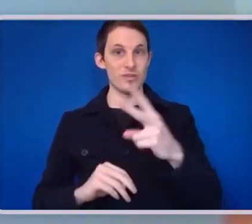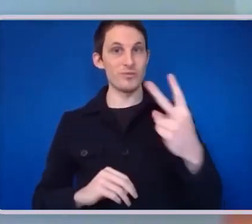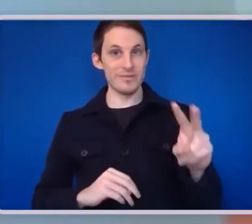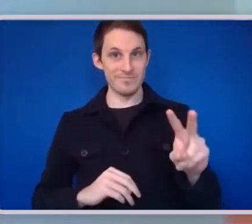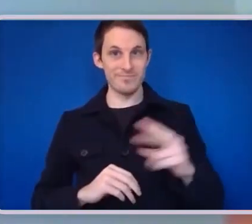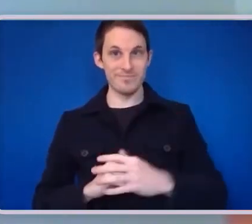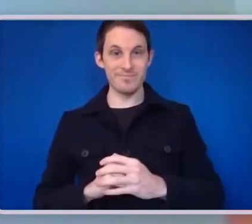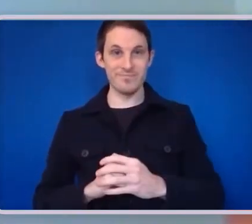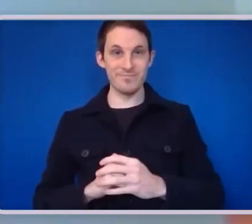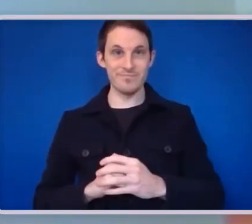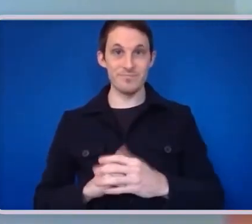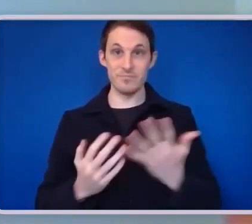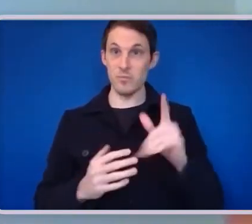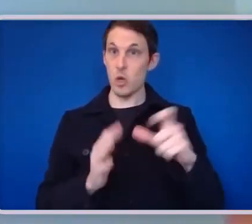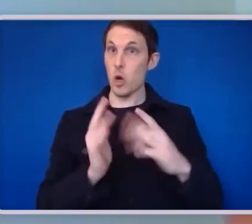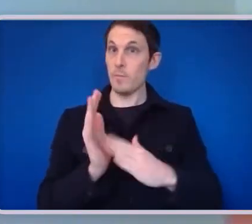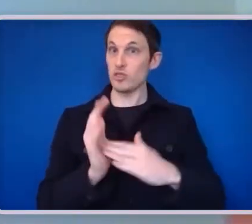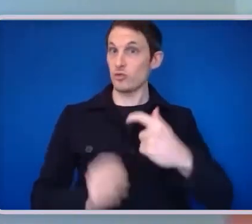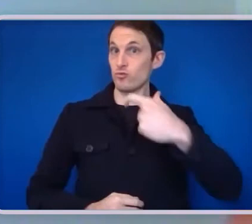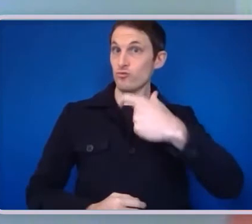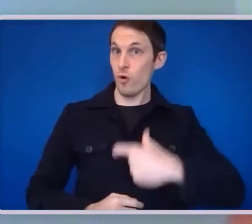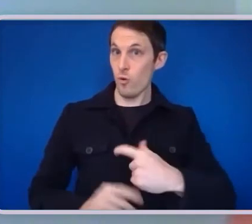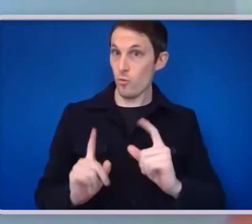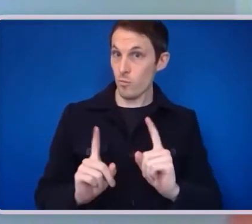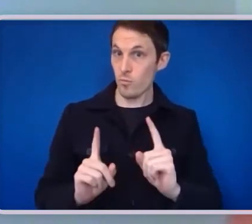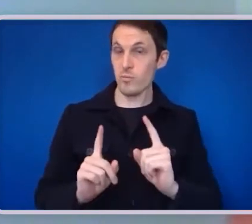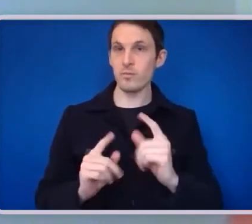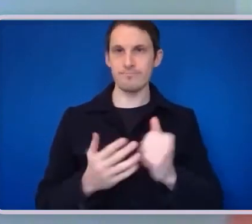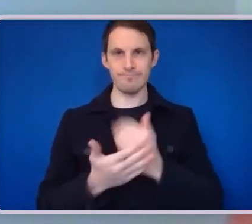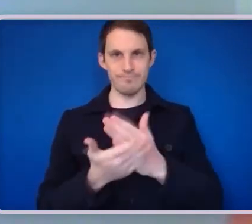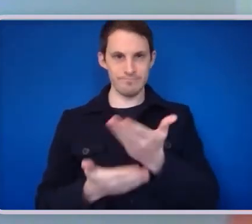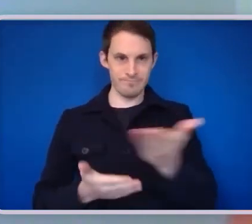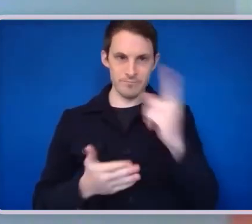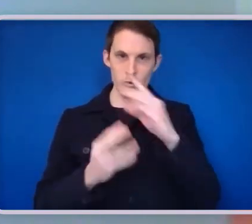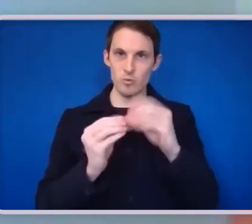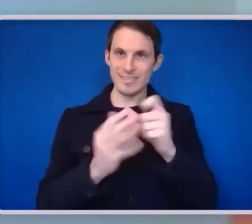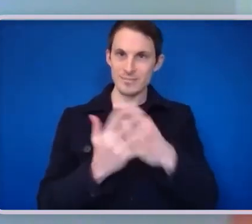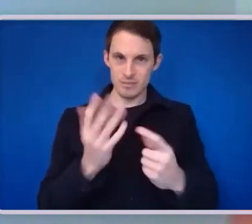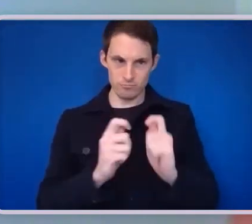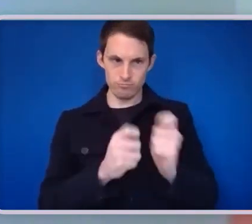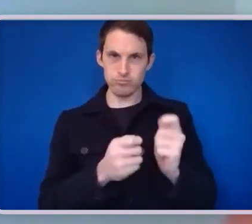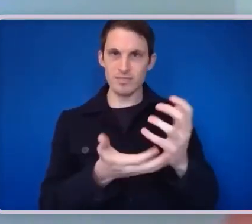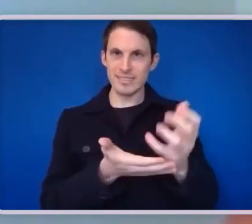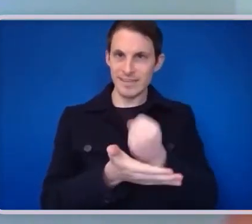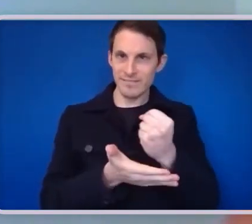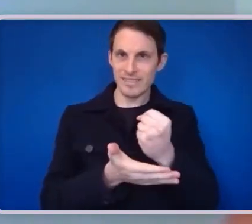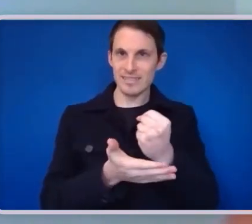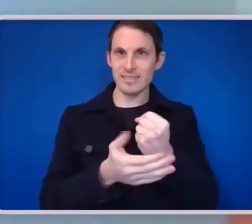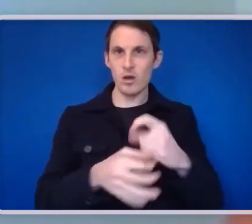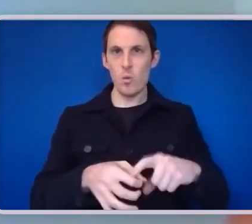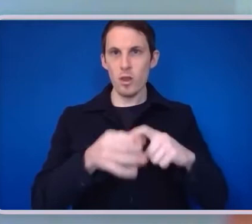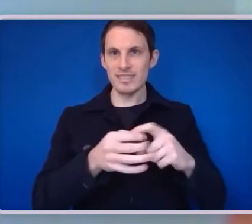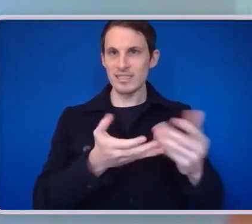The role of the Commission is to ensure that people with disability receive greater safety and quality services. Workers have